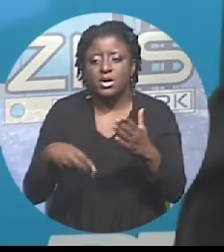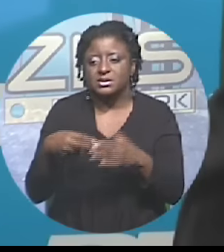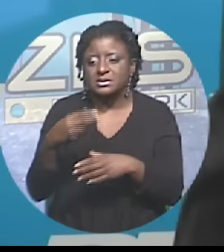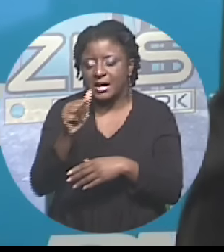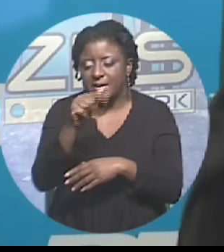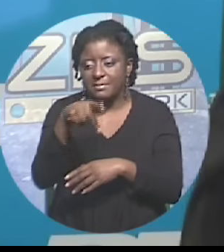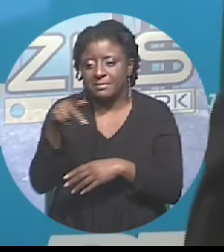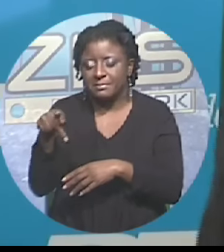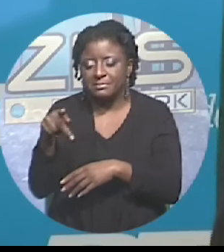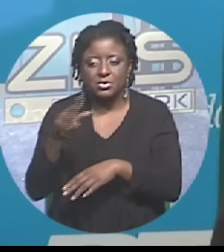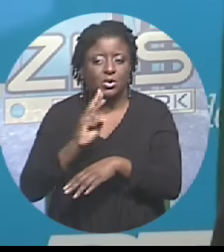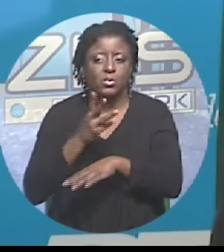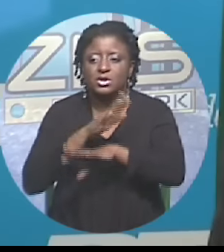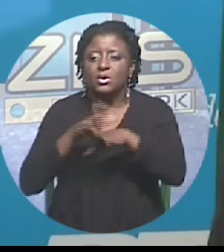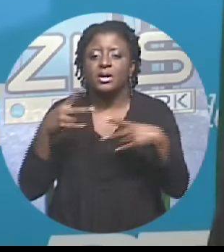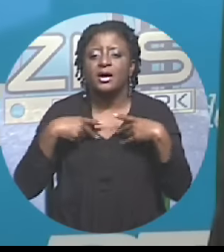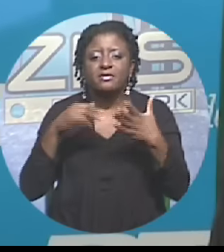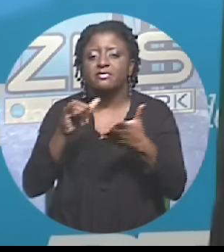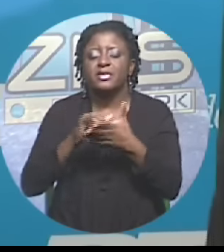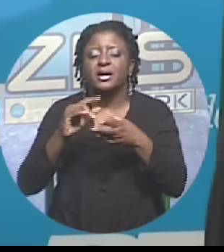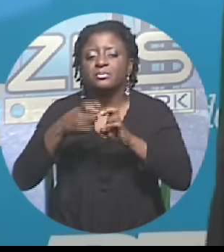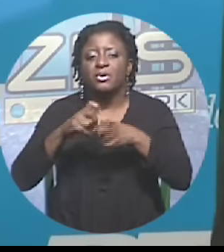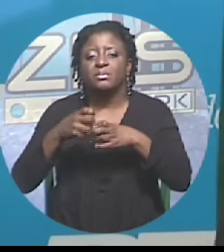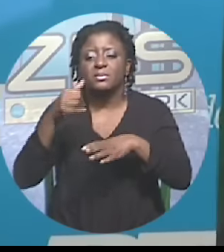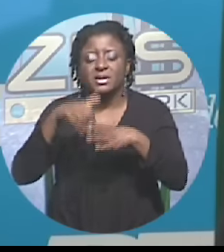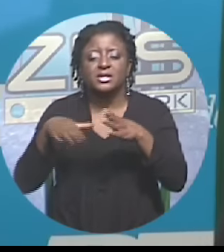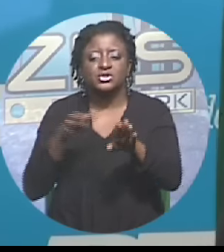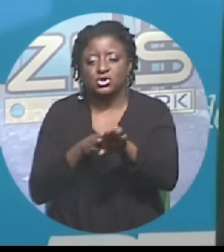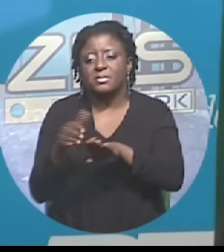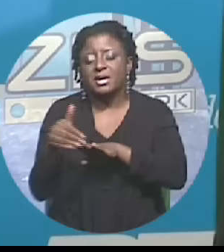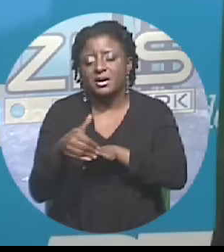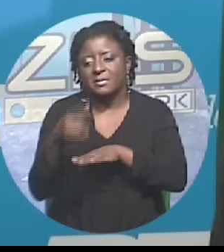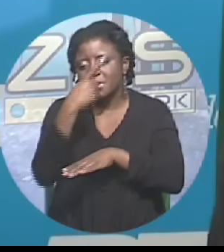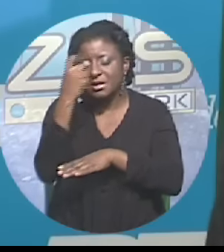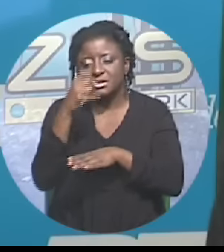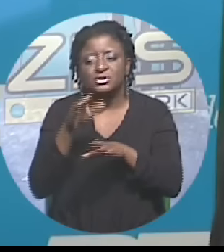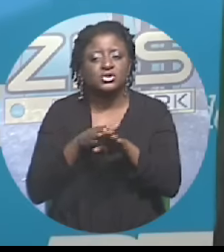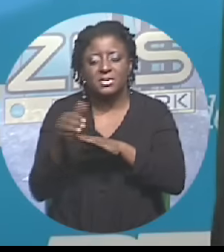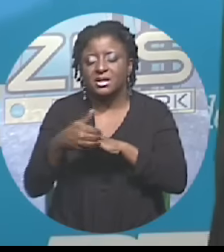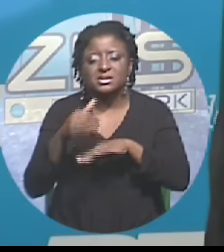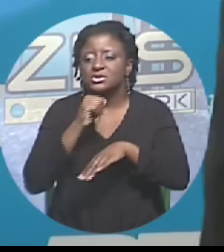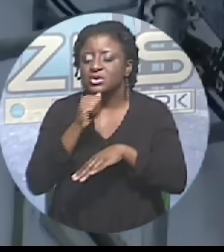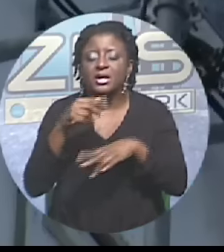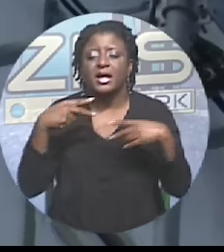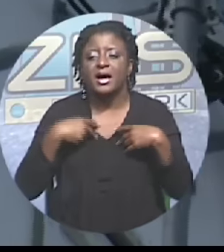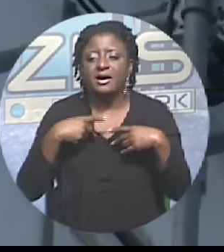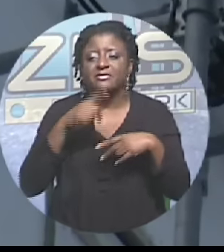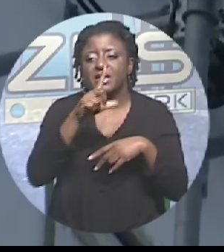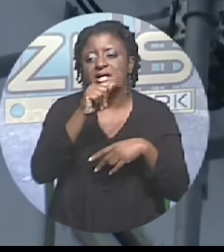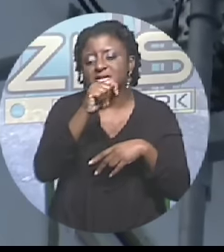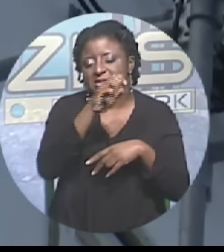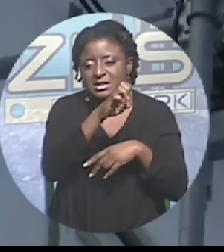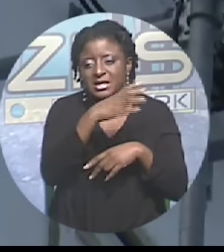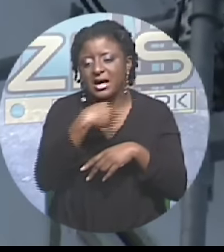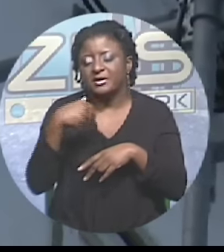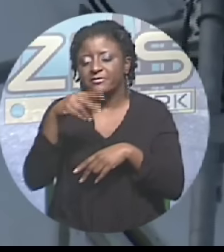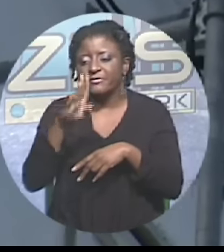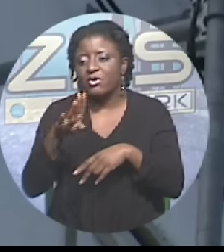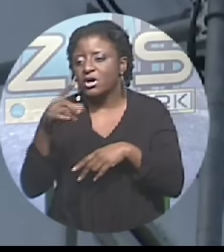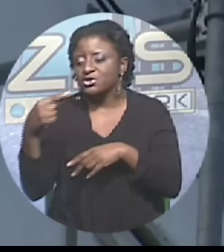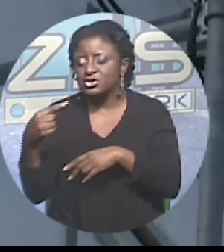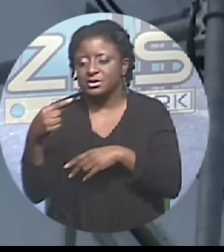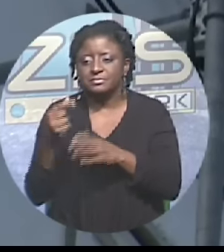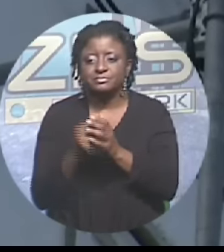that problem in Jamaica, simply because Jamaica does not have LTE and 4G. Williams says BTC will have to